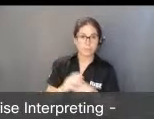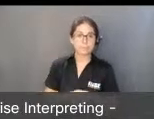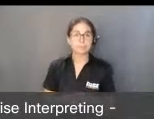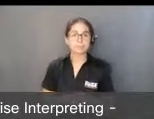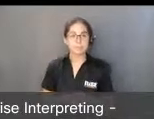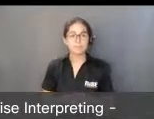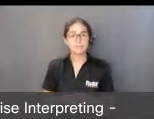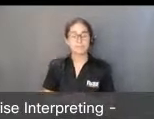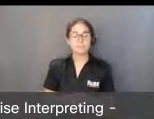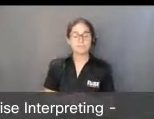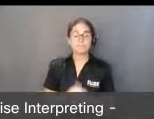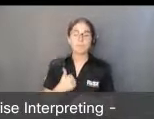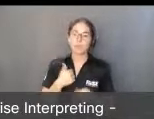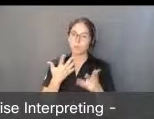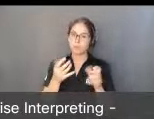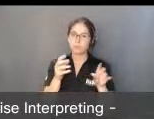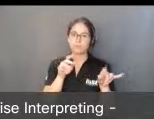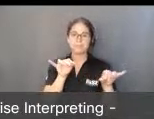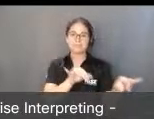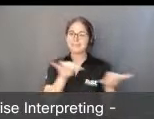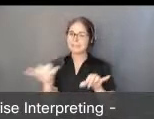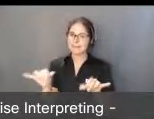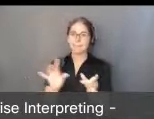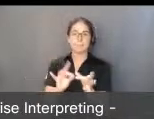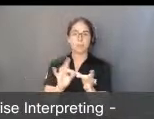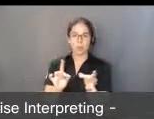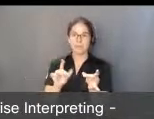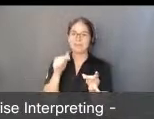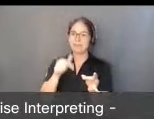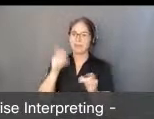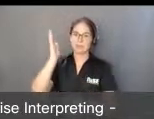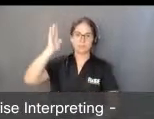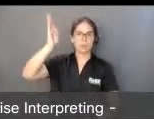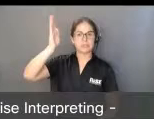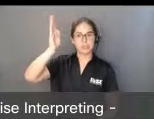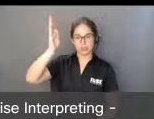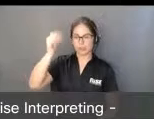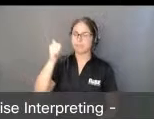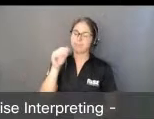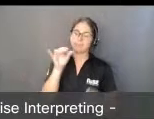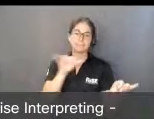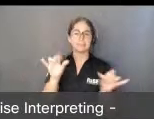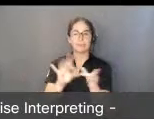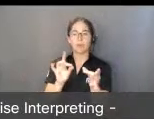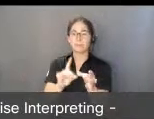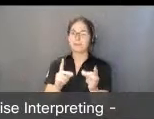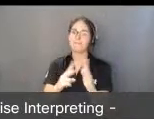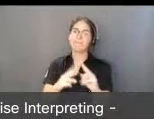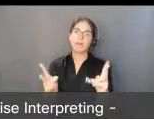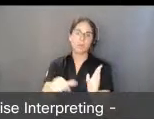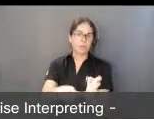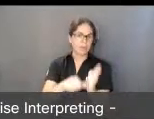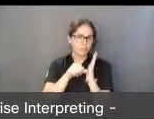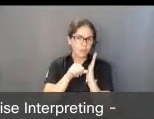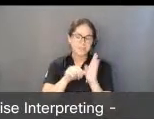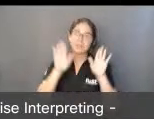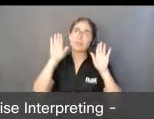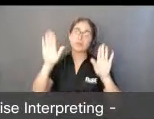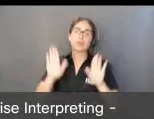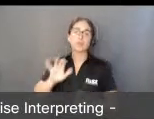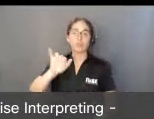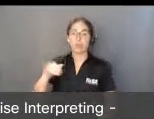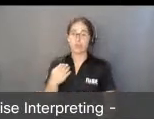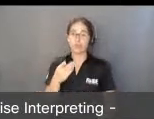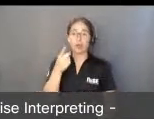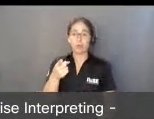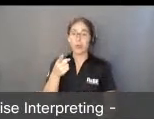what has been said with respect to putting together the presentation. Very impressive, great job. We covered a lot of ground in a